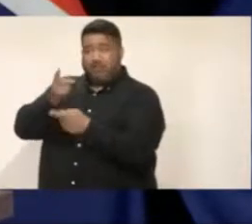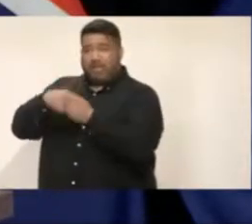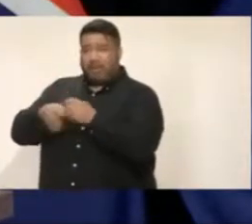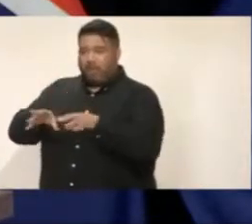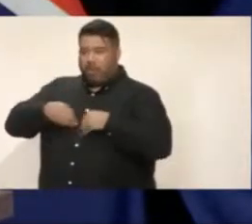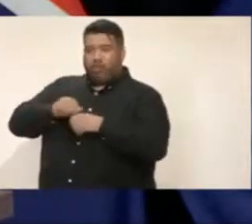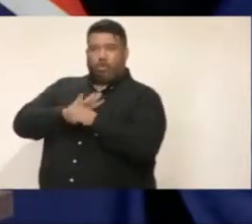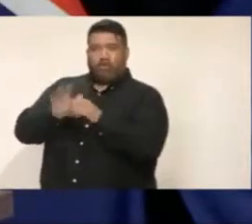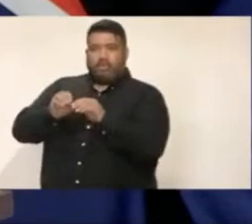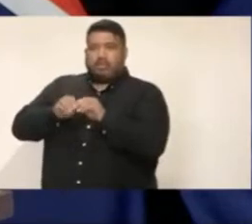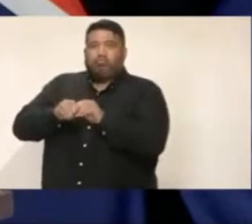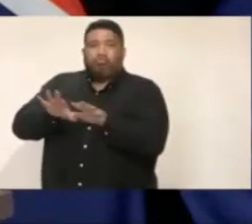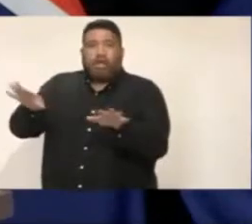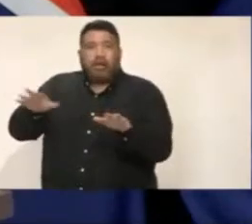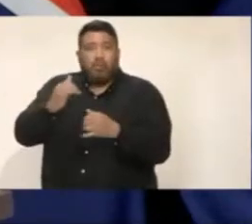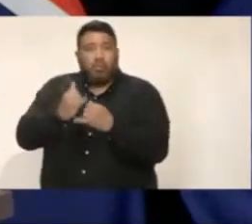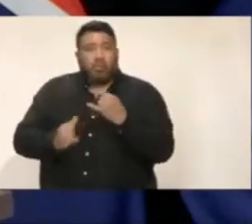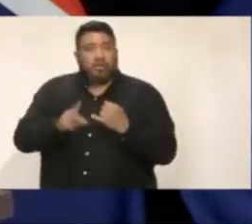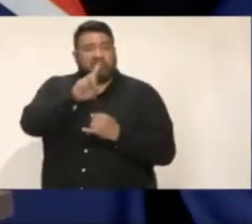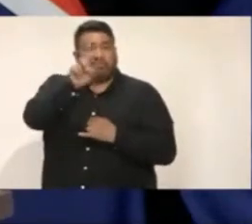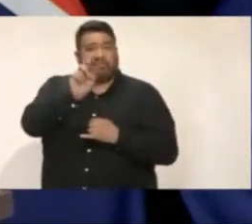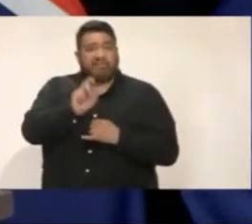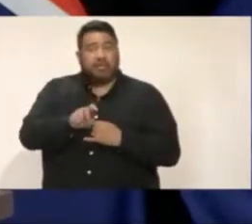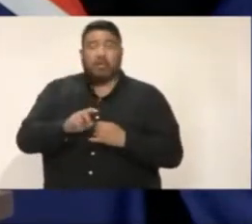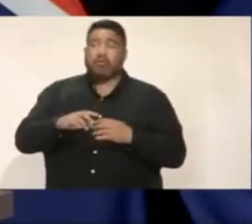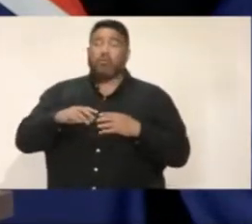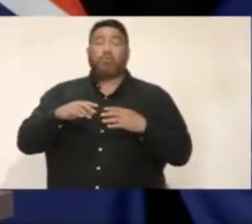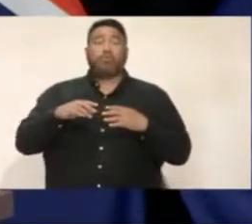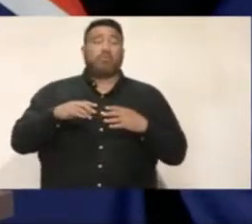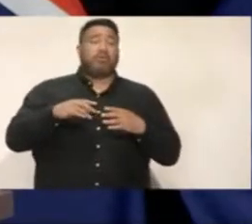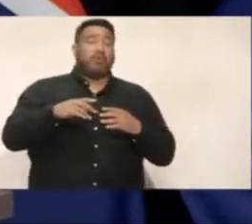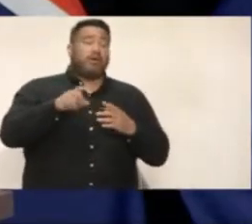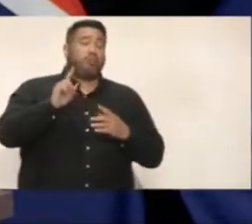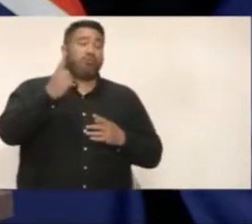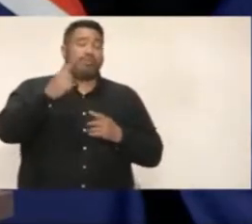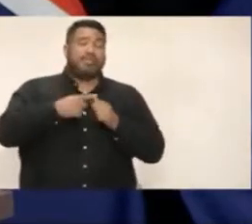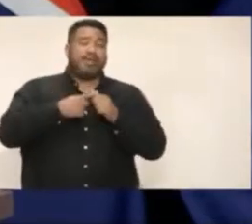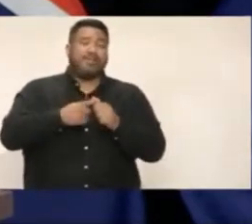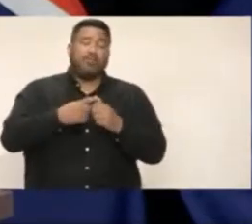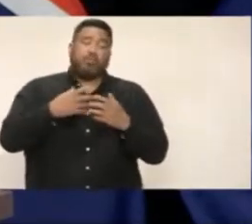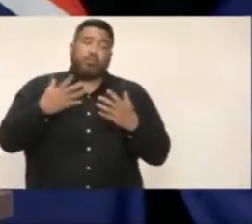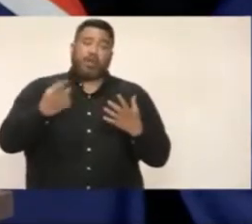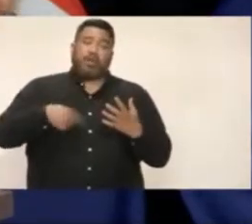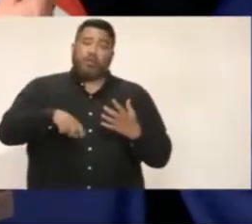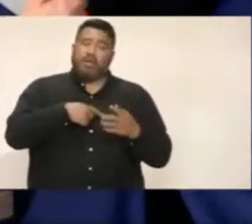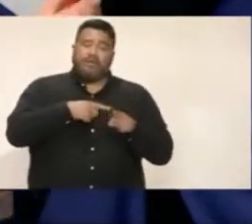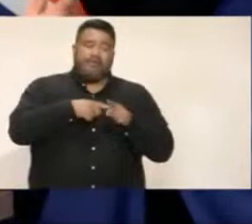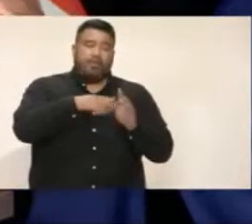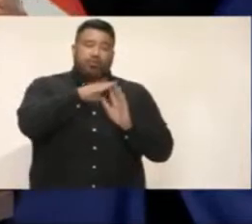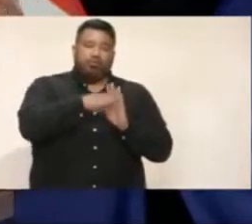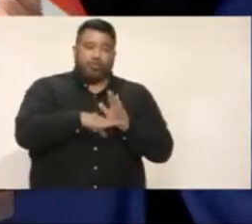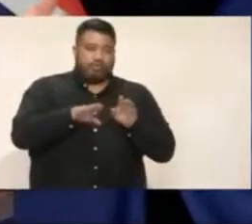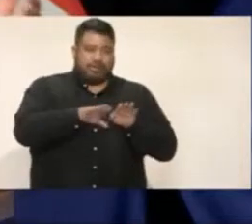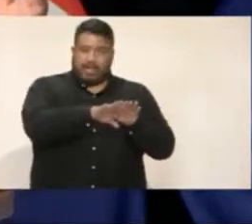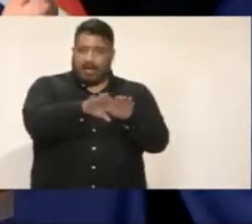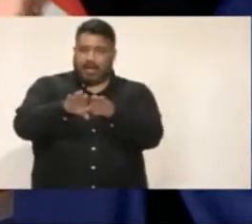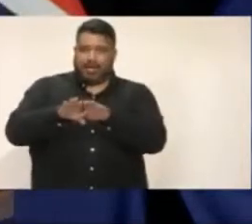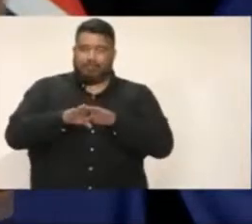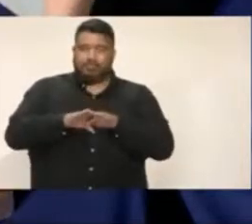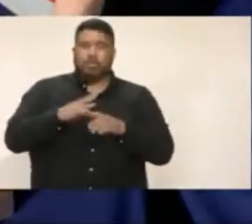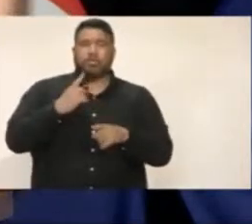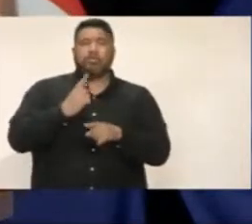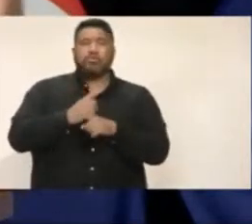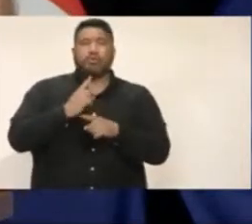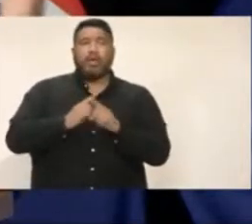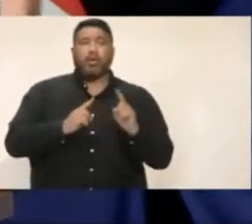why, we have to apply those same cautions that we're asking of other people. Keep in mind the mass gatherings and social events